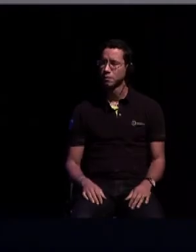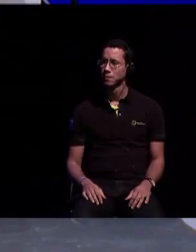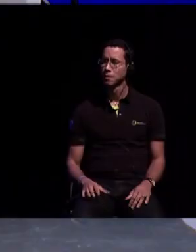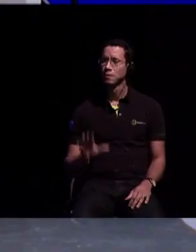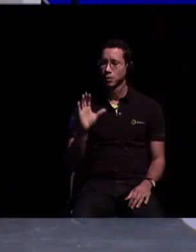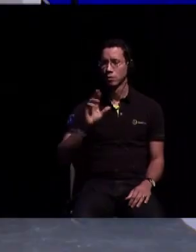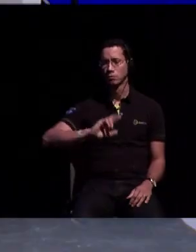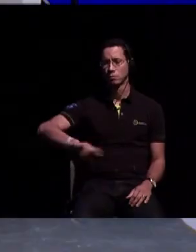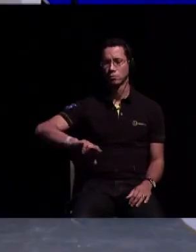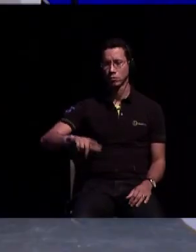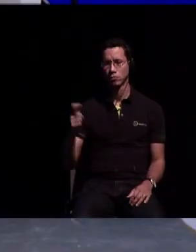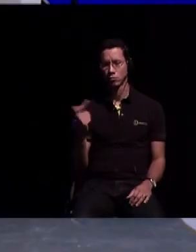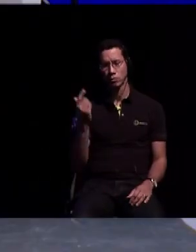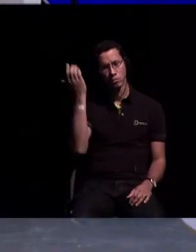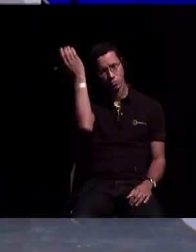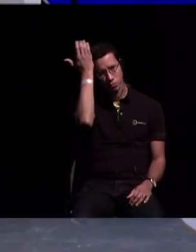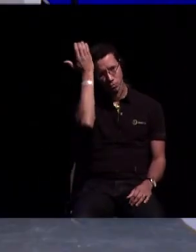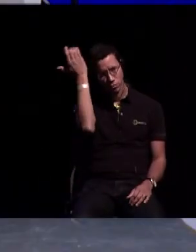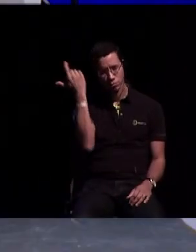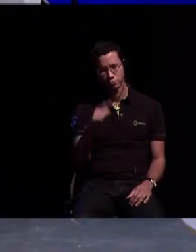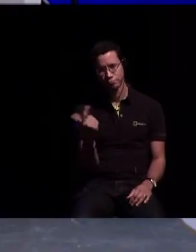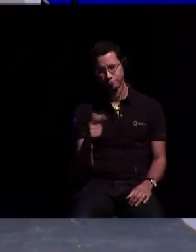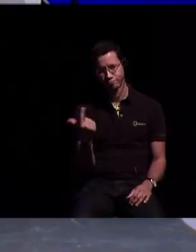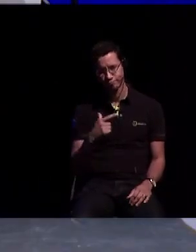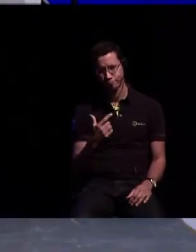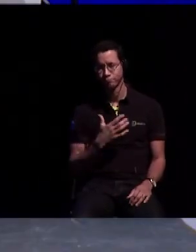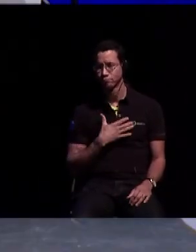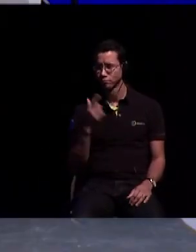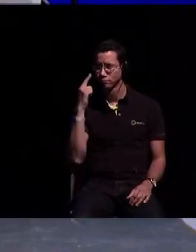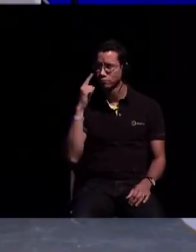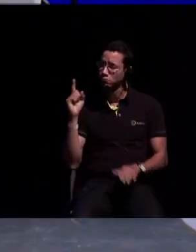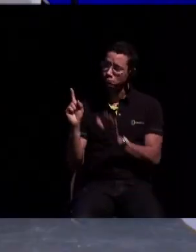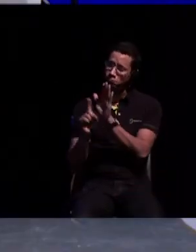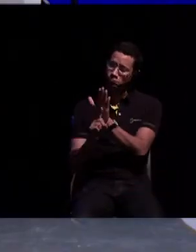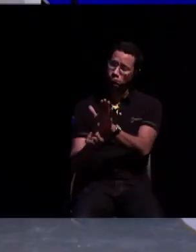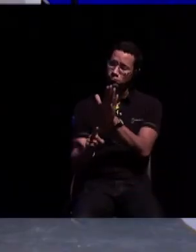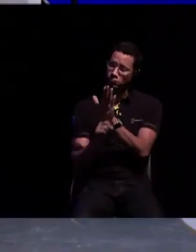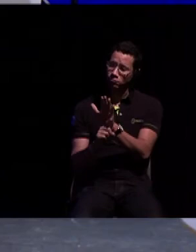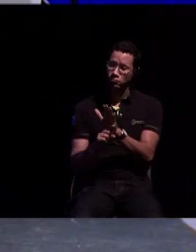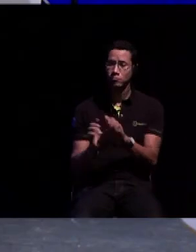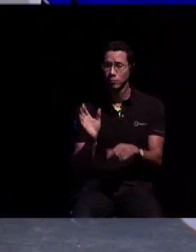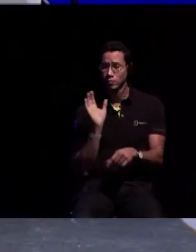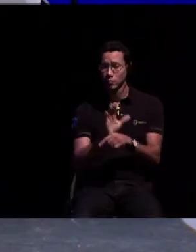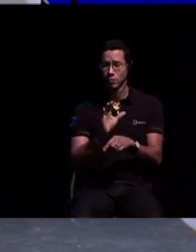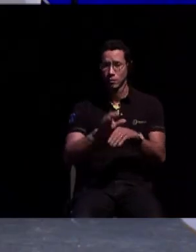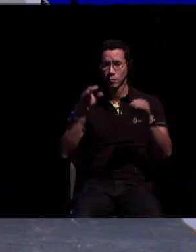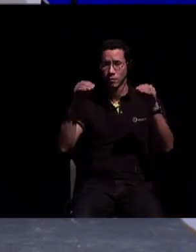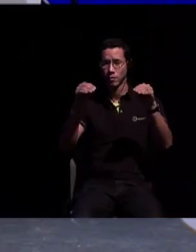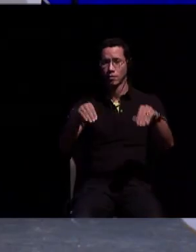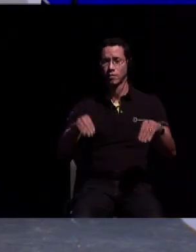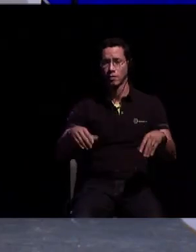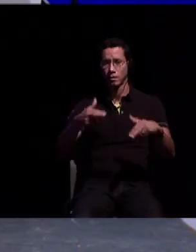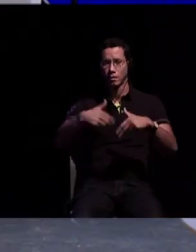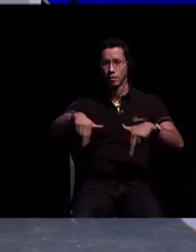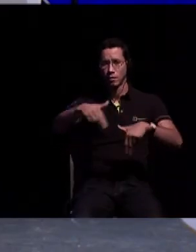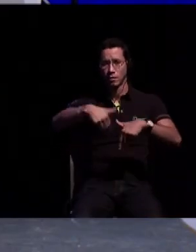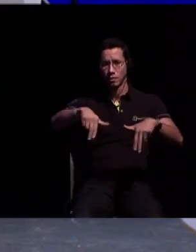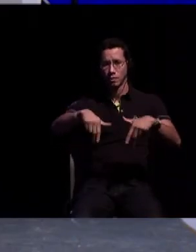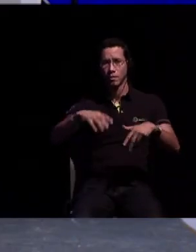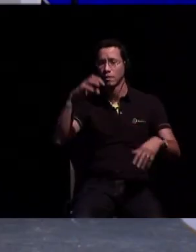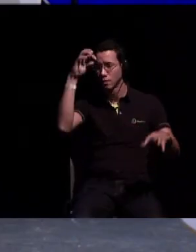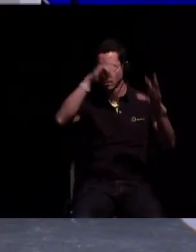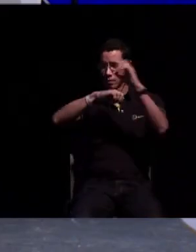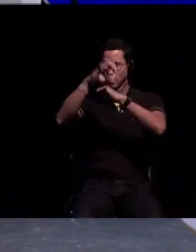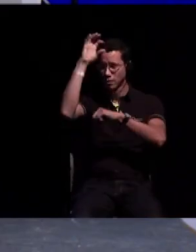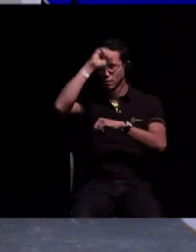SESC. And I'd love your help in trying to make it happen in Australia so that we could learn from your leadership in this